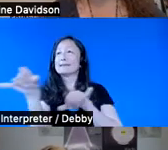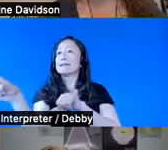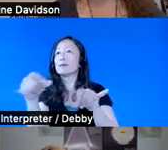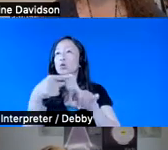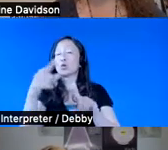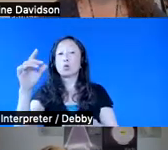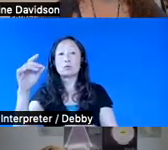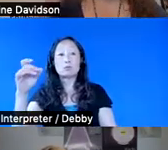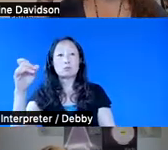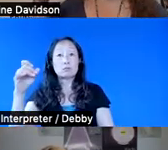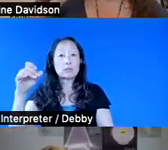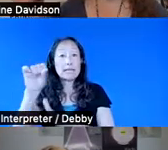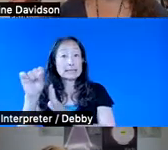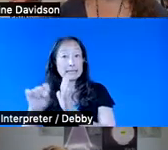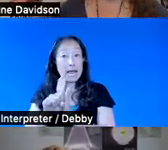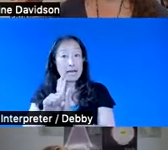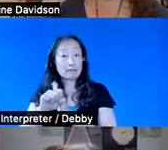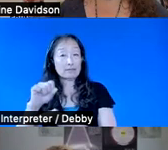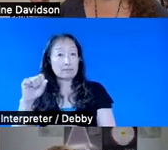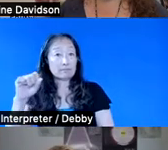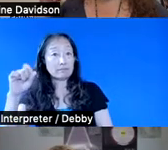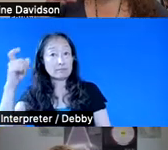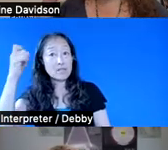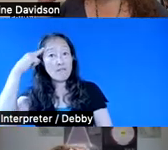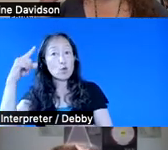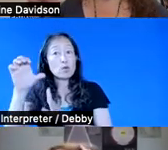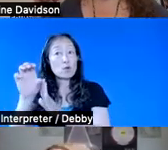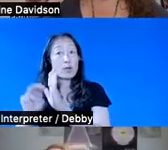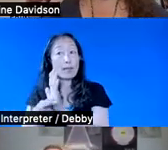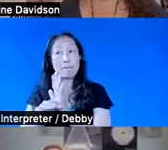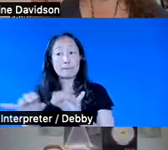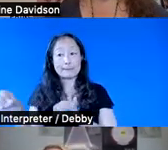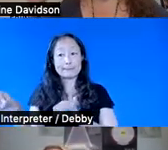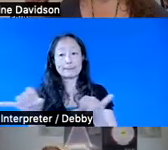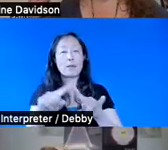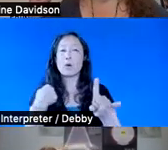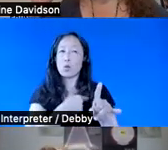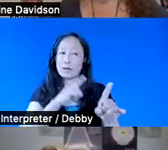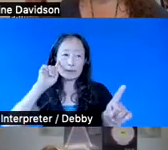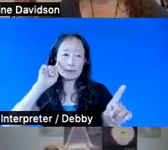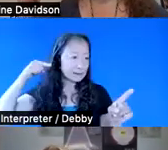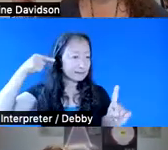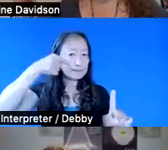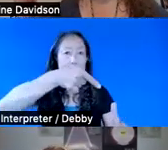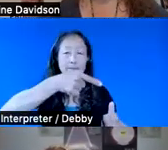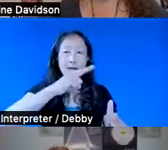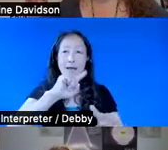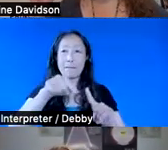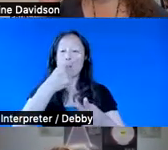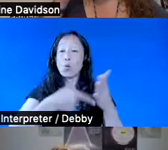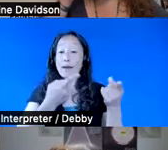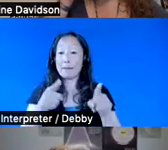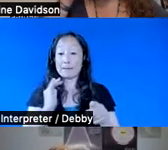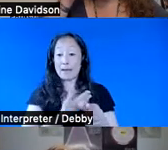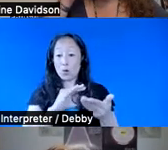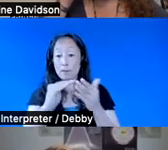in the state curriculum is going to be in here, but we're just being a little bit more specific about what happens in our own communities,